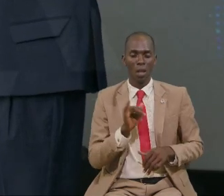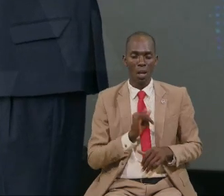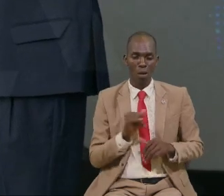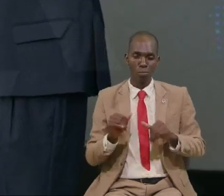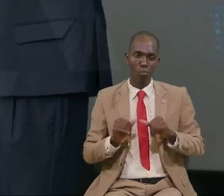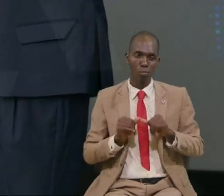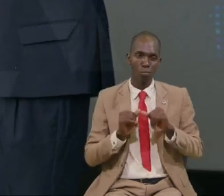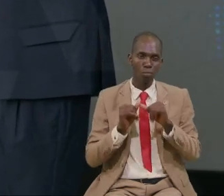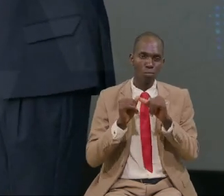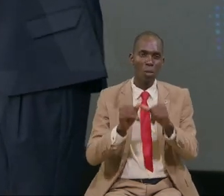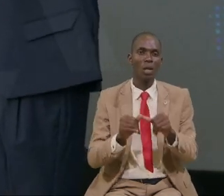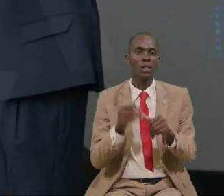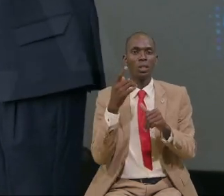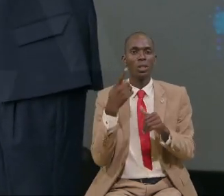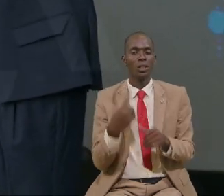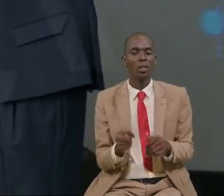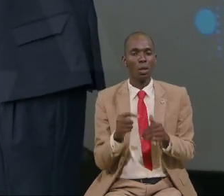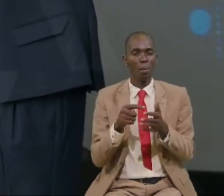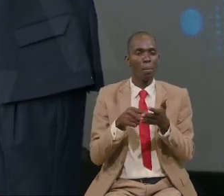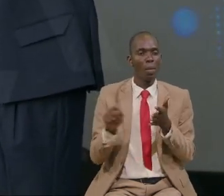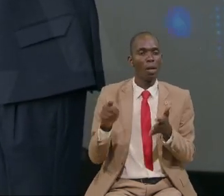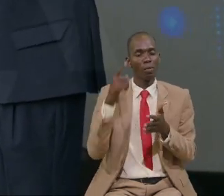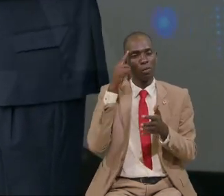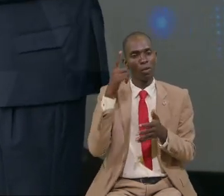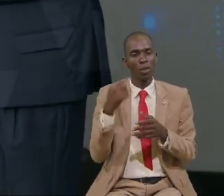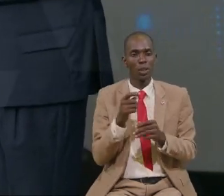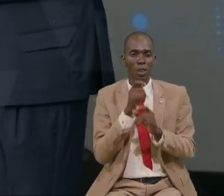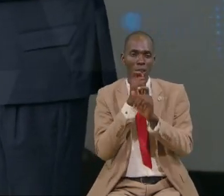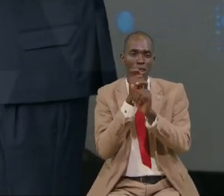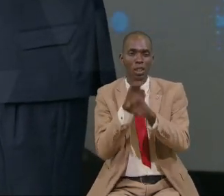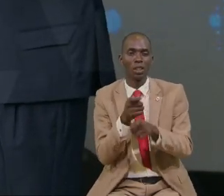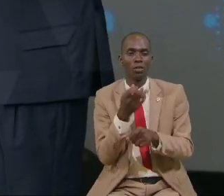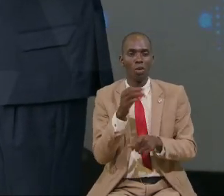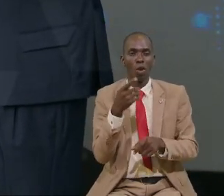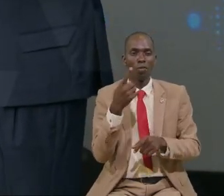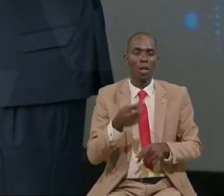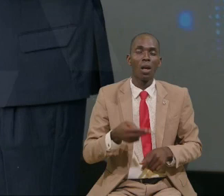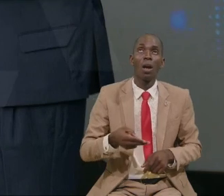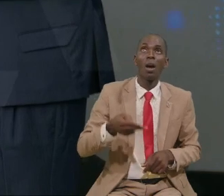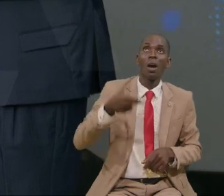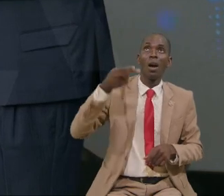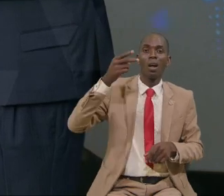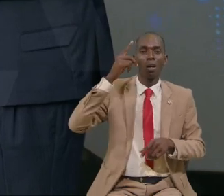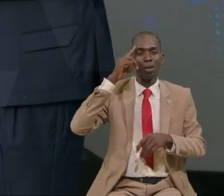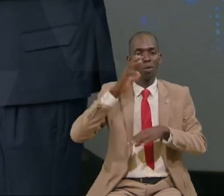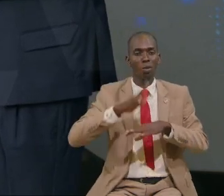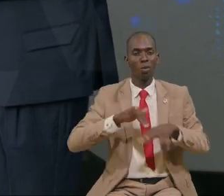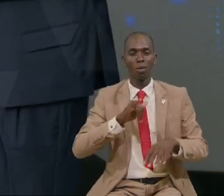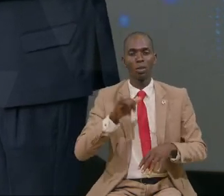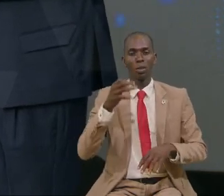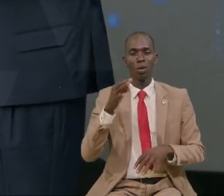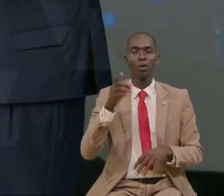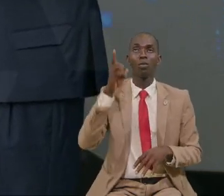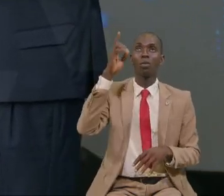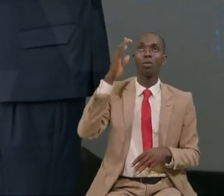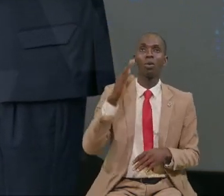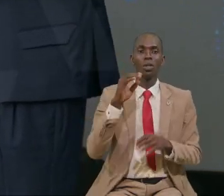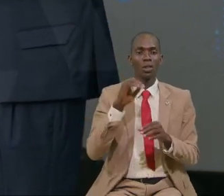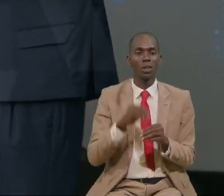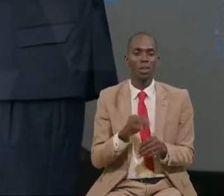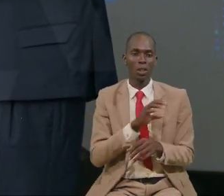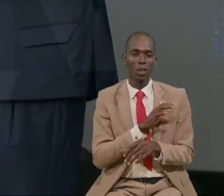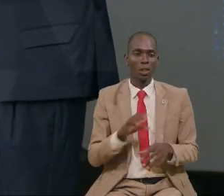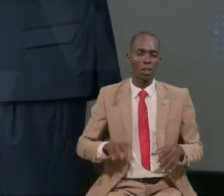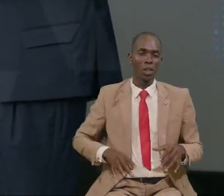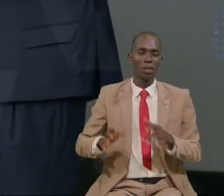the mark for the prize of the high calling of God in Christ